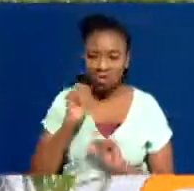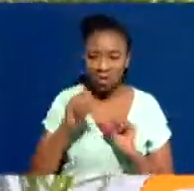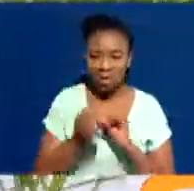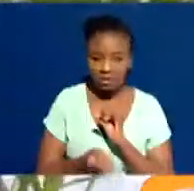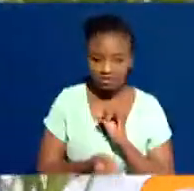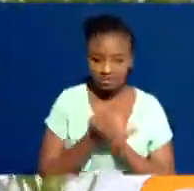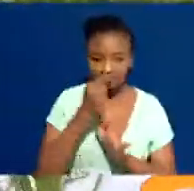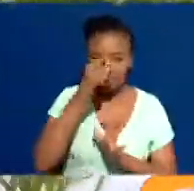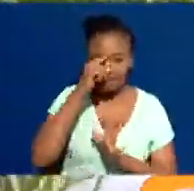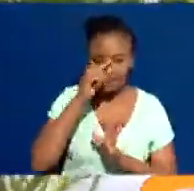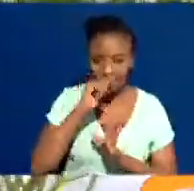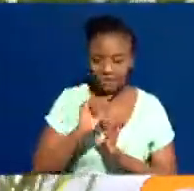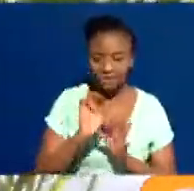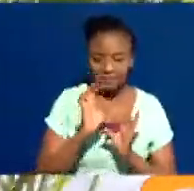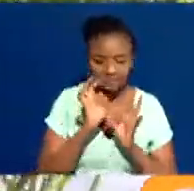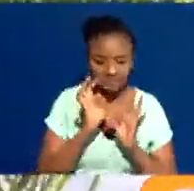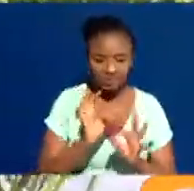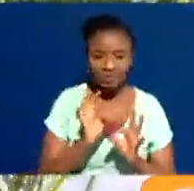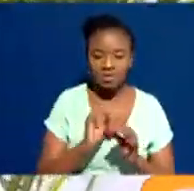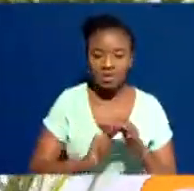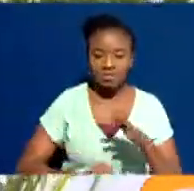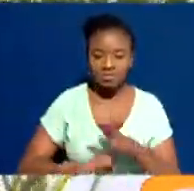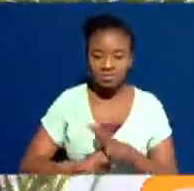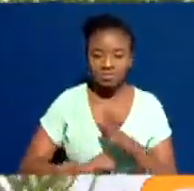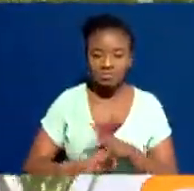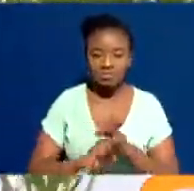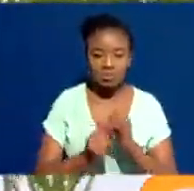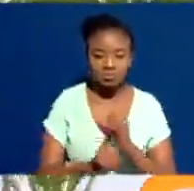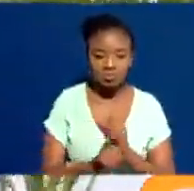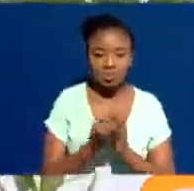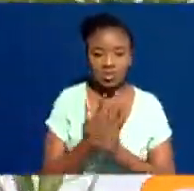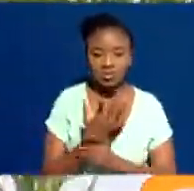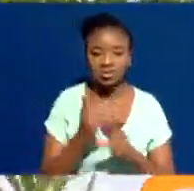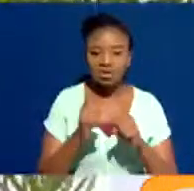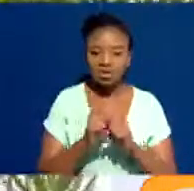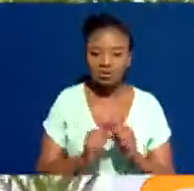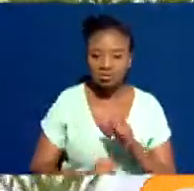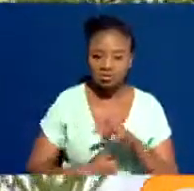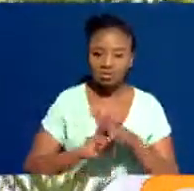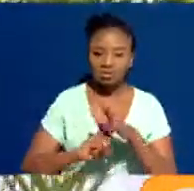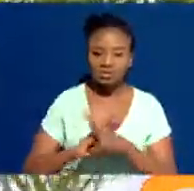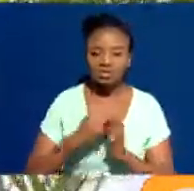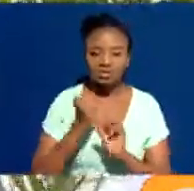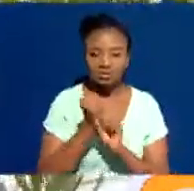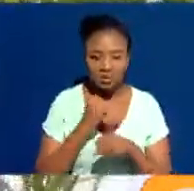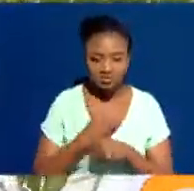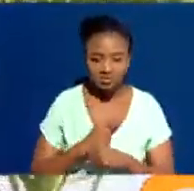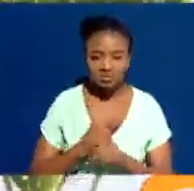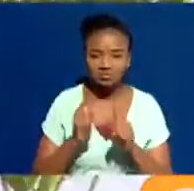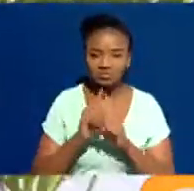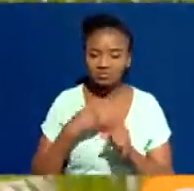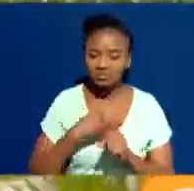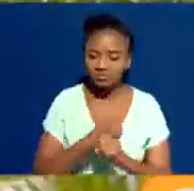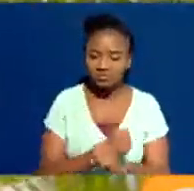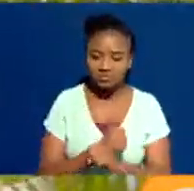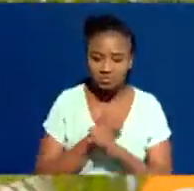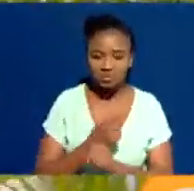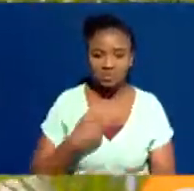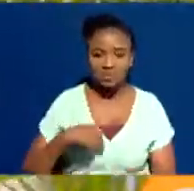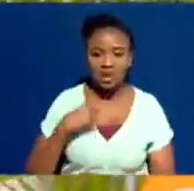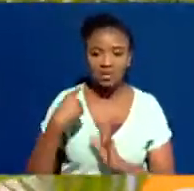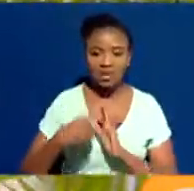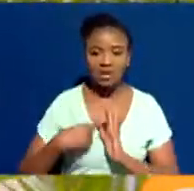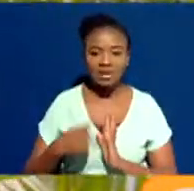policy framework that favors production, that favors manufacture, that favors our industries. Hii mambo